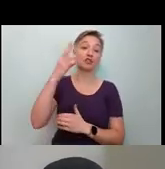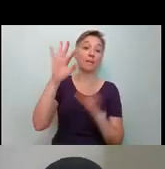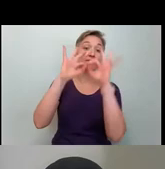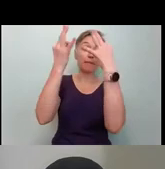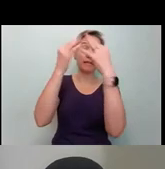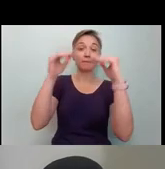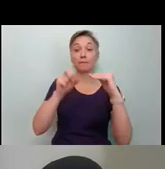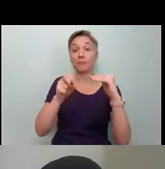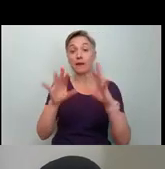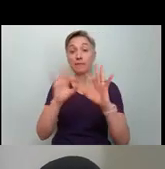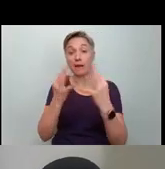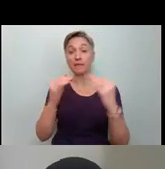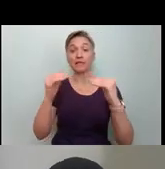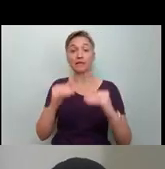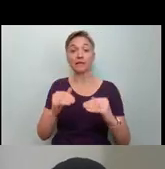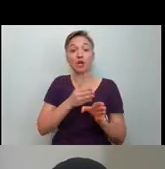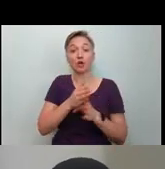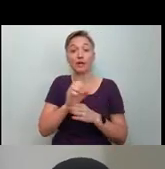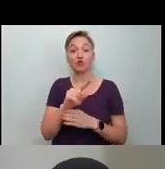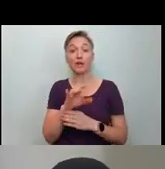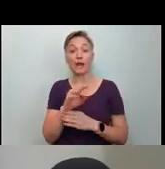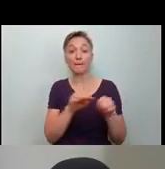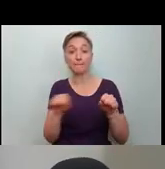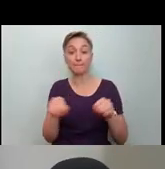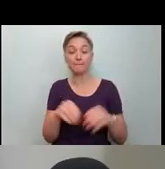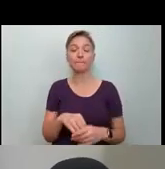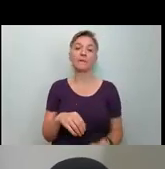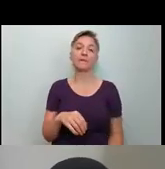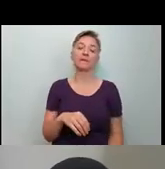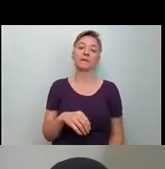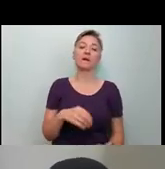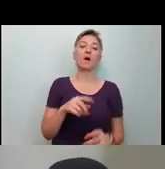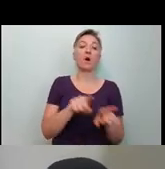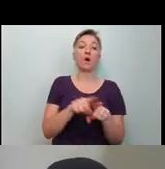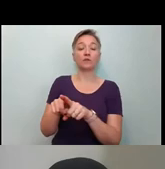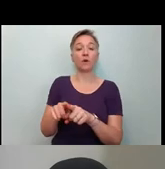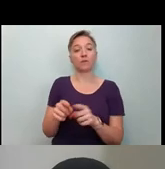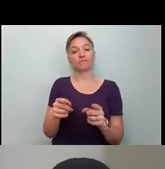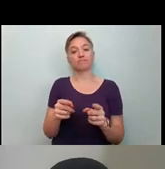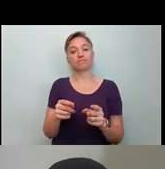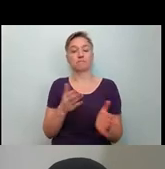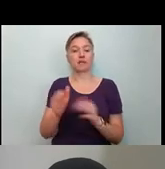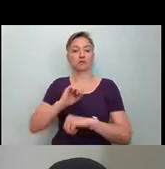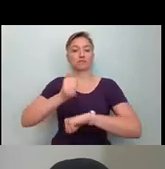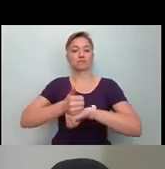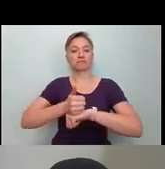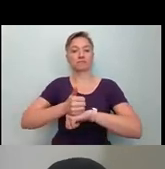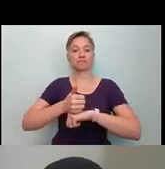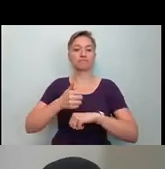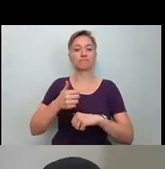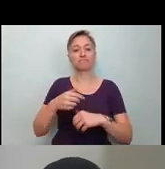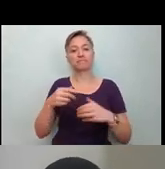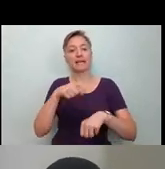subfamilies, and career streams. We're also going to establish titling guidelines so that we can be more consistent across